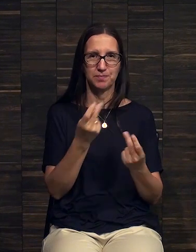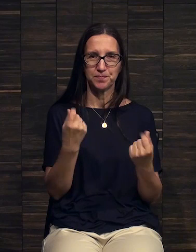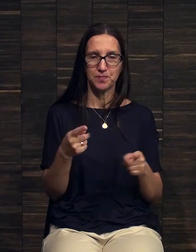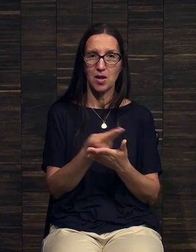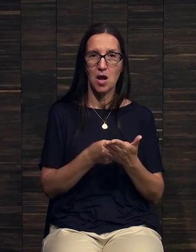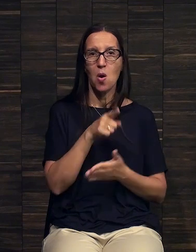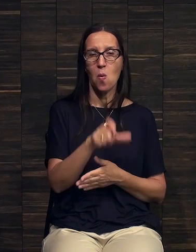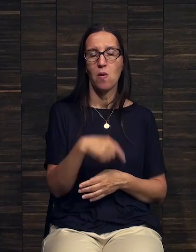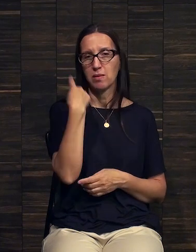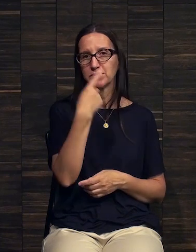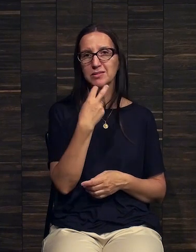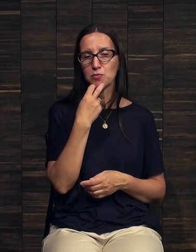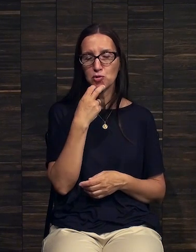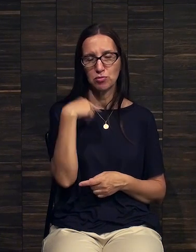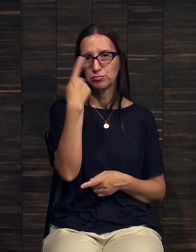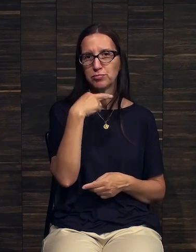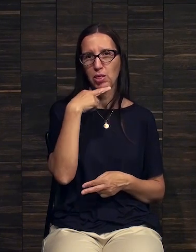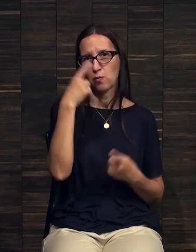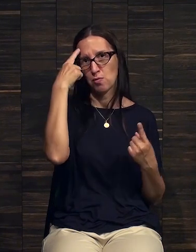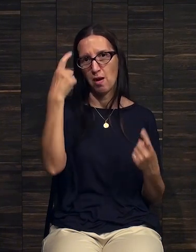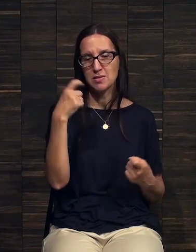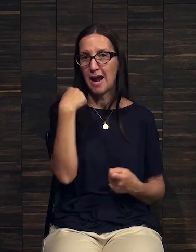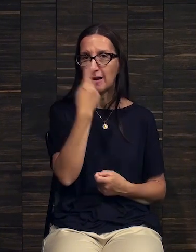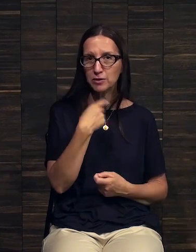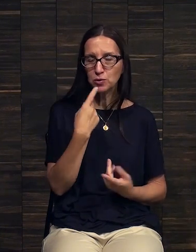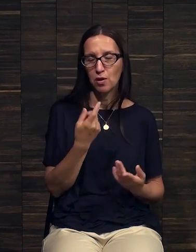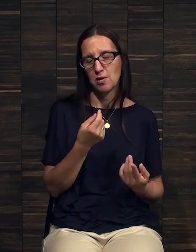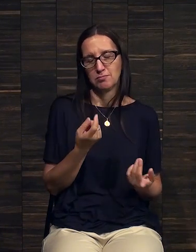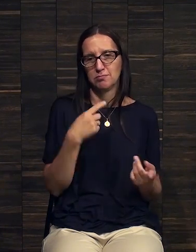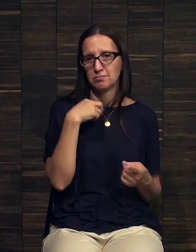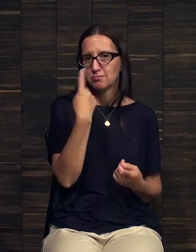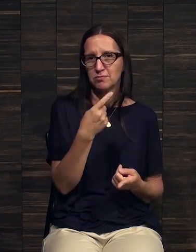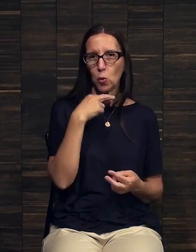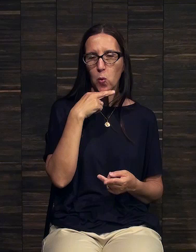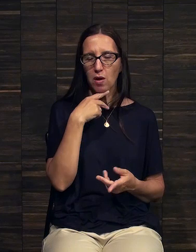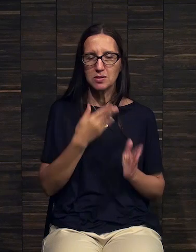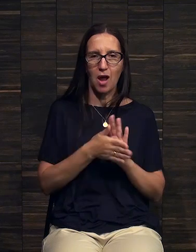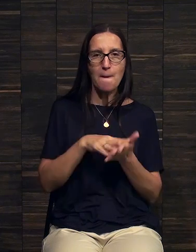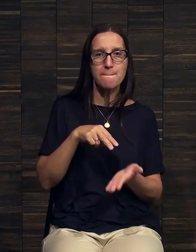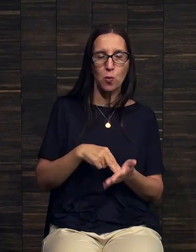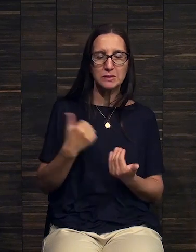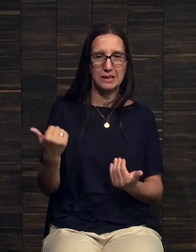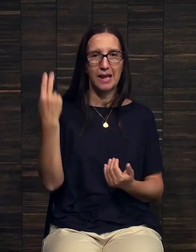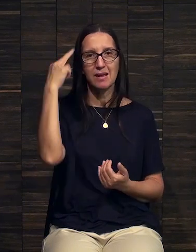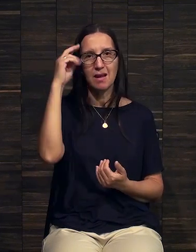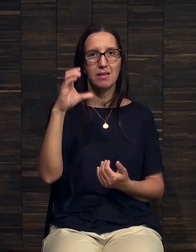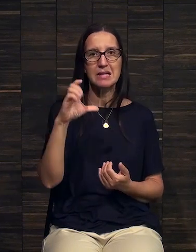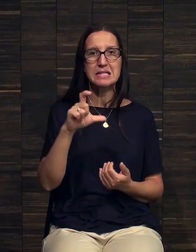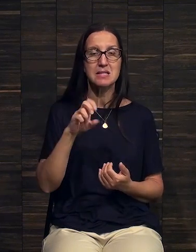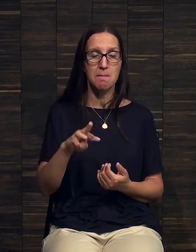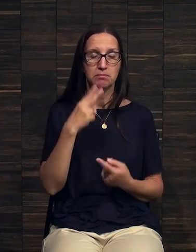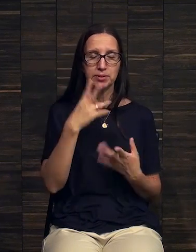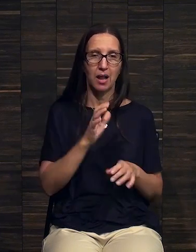is done in a different way. This is funny, he has a goofy face, he is in an awkward